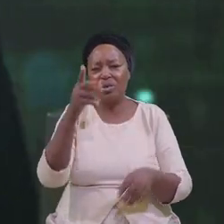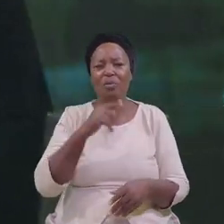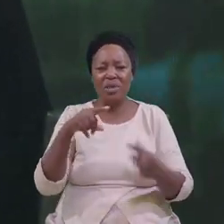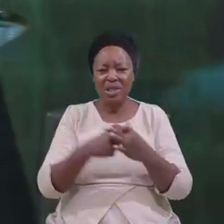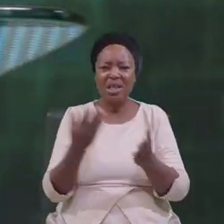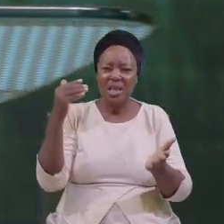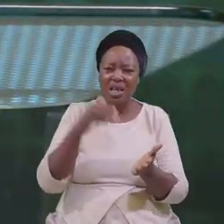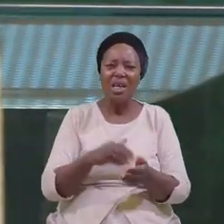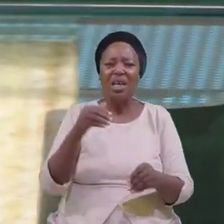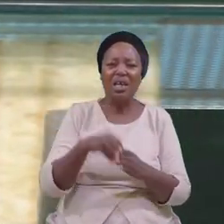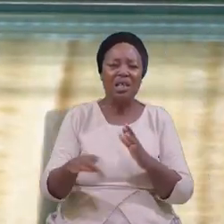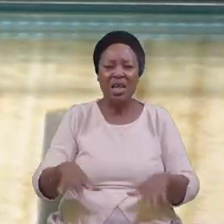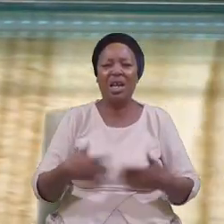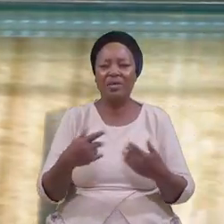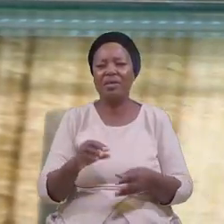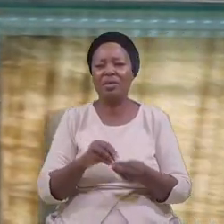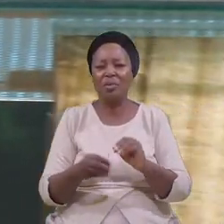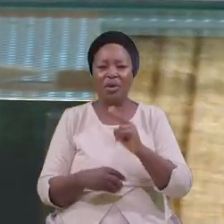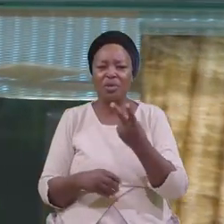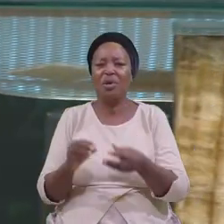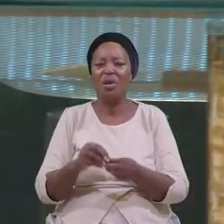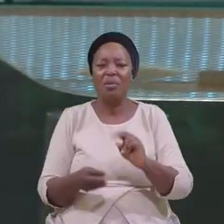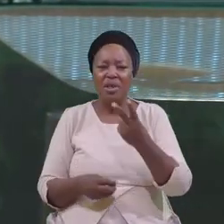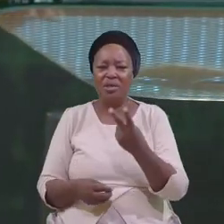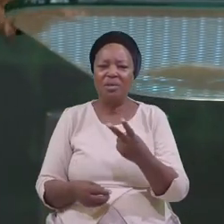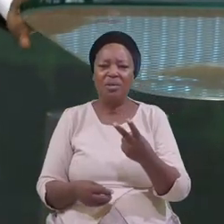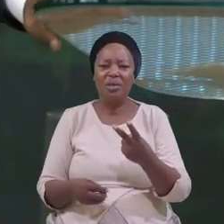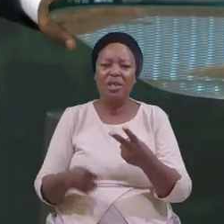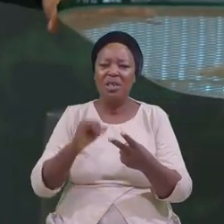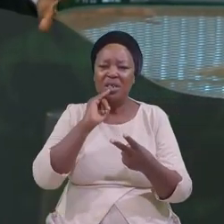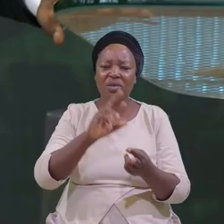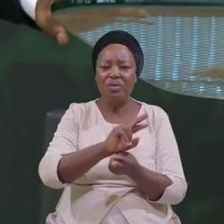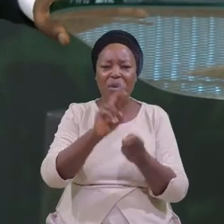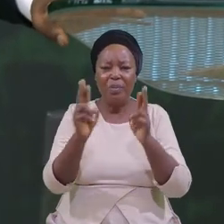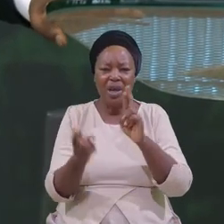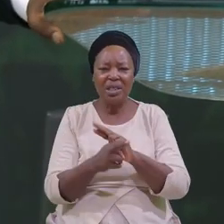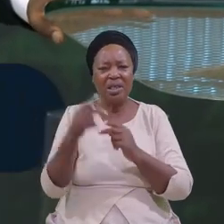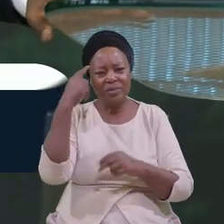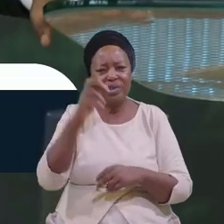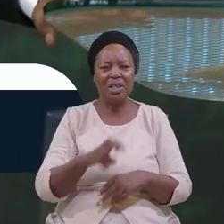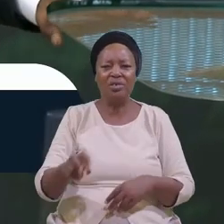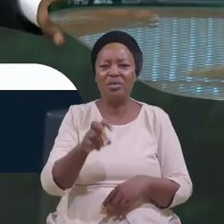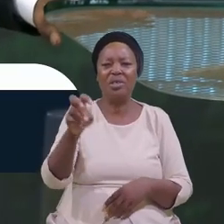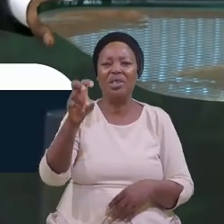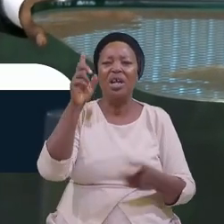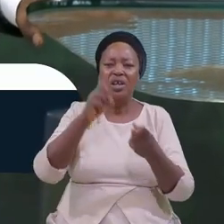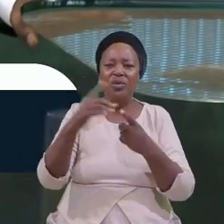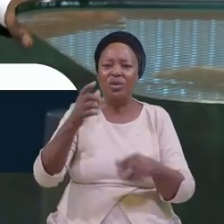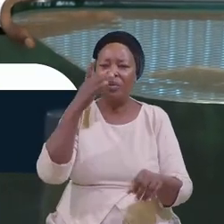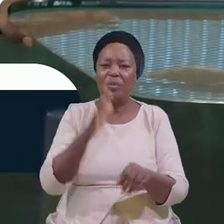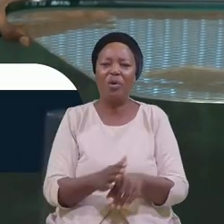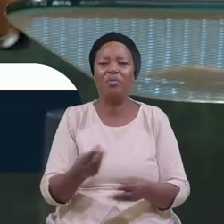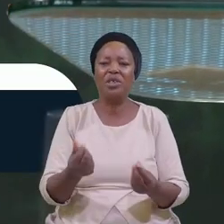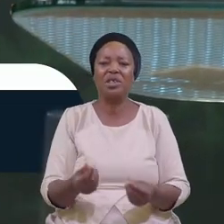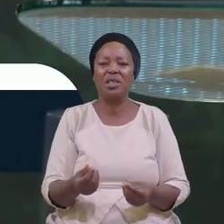We're coming to number two here. Number two, repentance for the journey to the promised